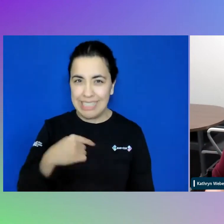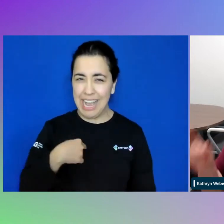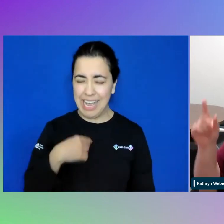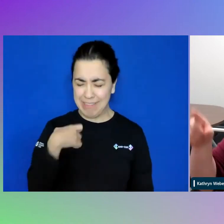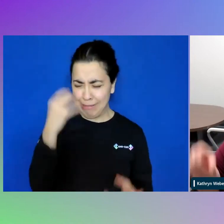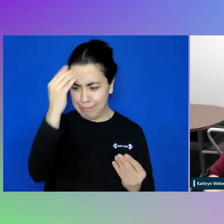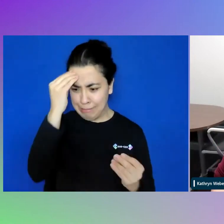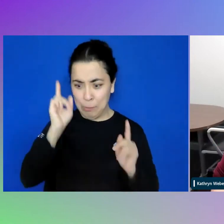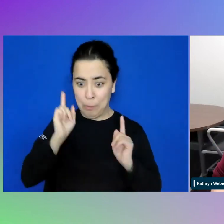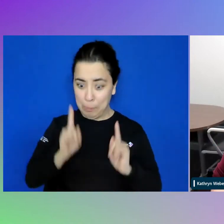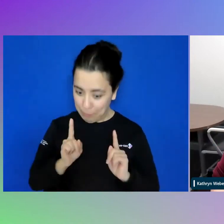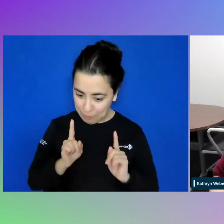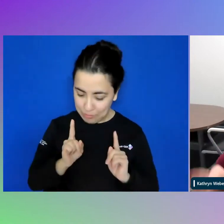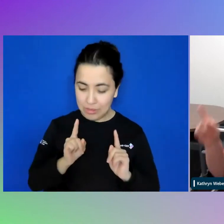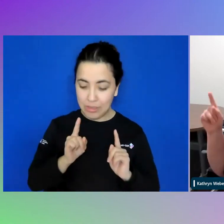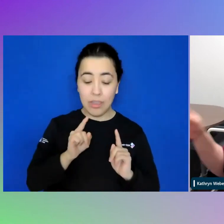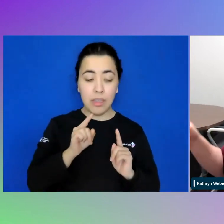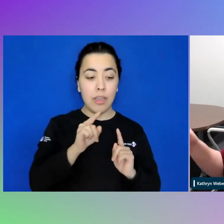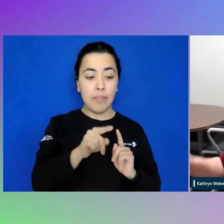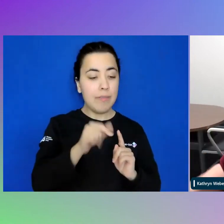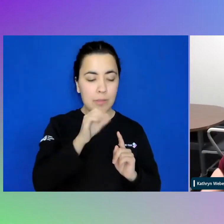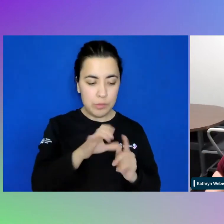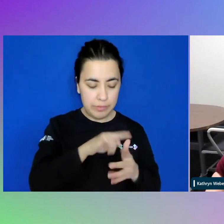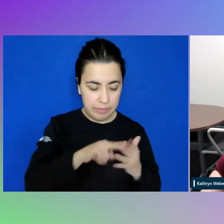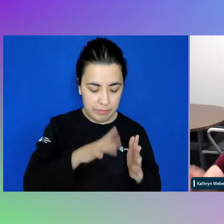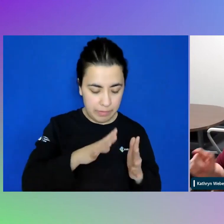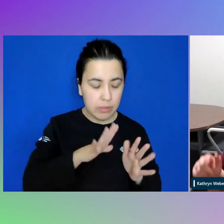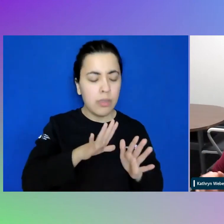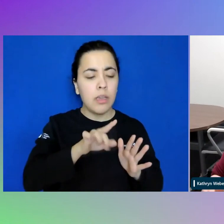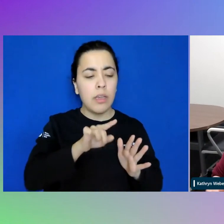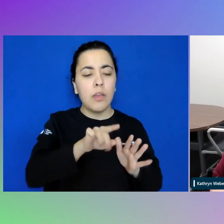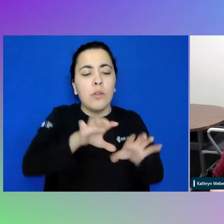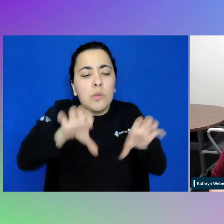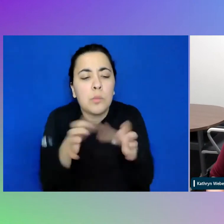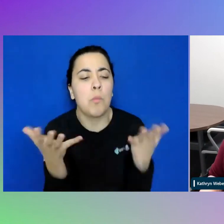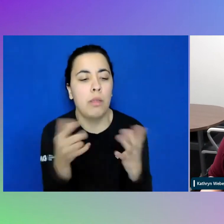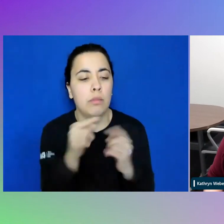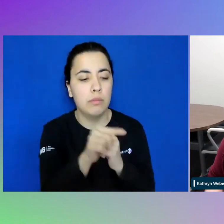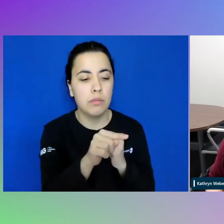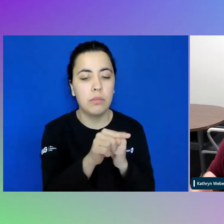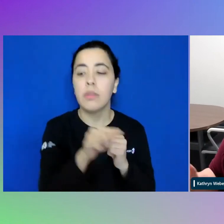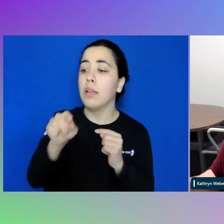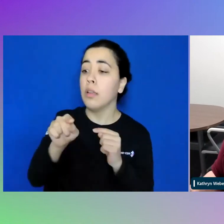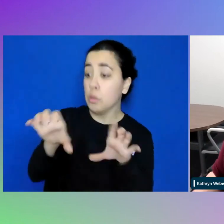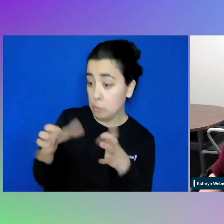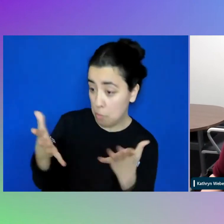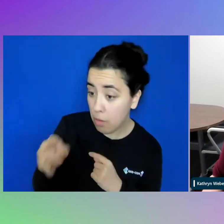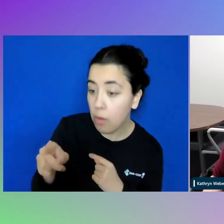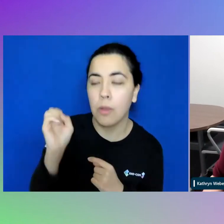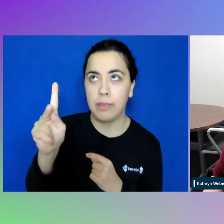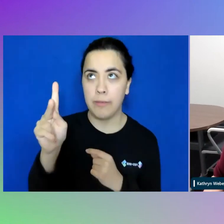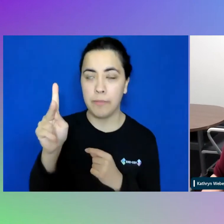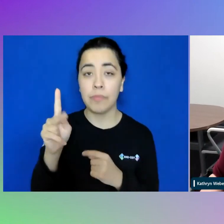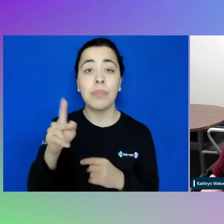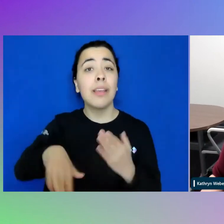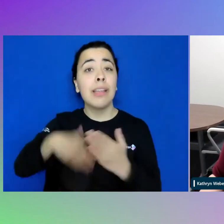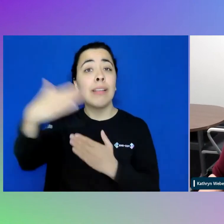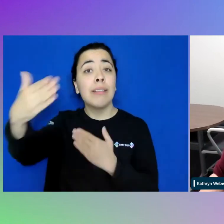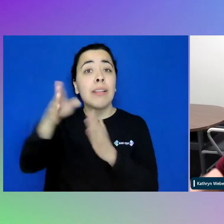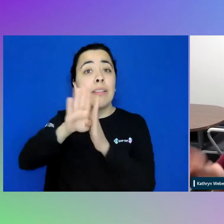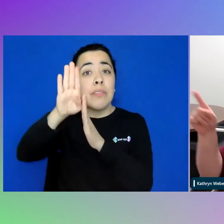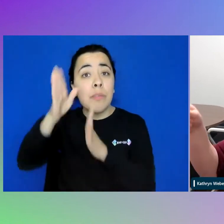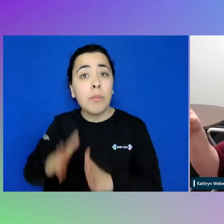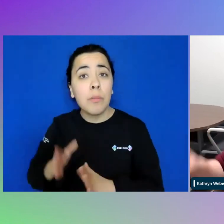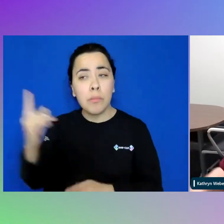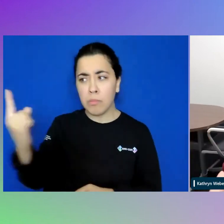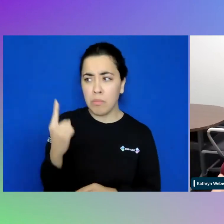turn around and say, but that person is, and that person is. So when the next developer comes to me and says, I don't know anything about this, I really messed this up,